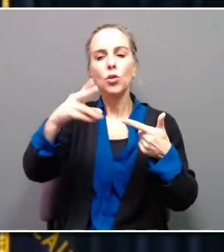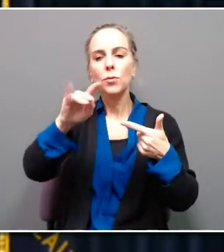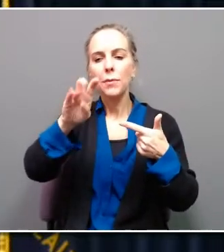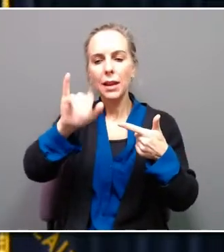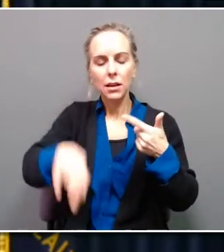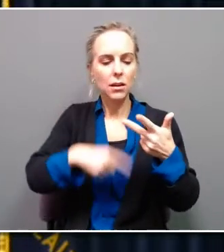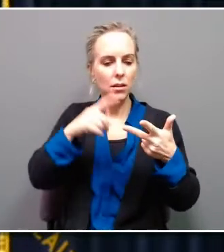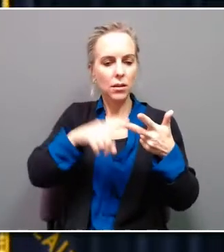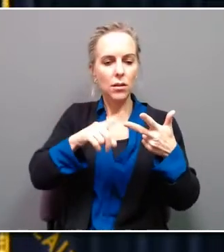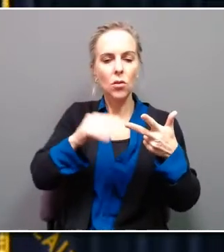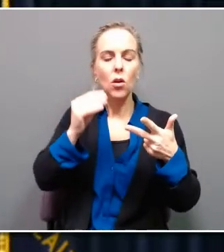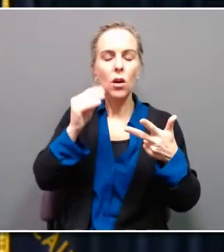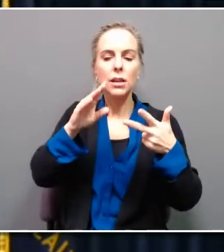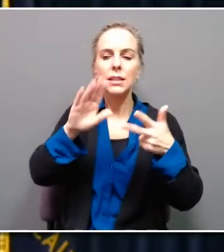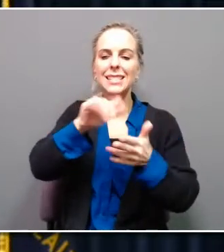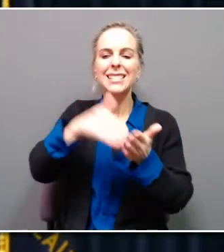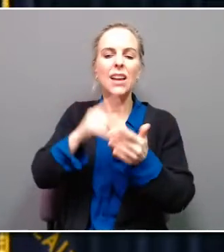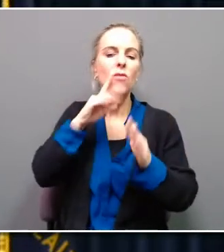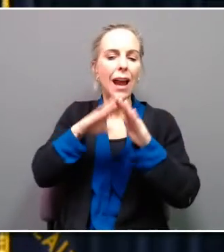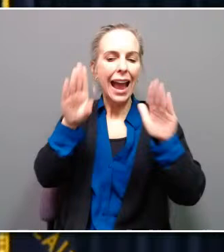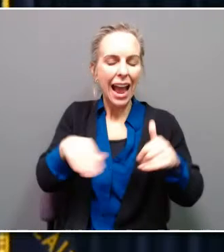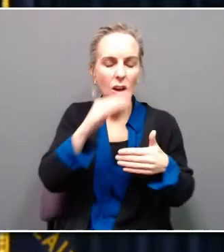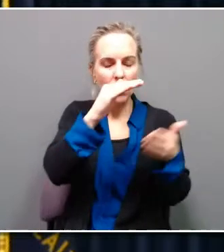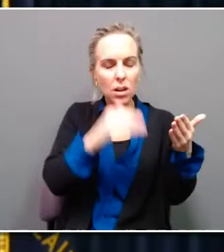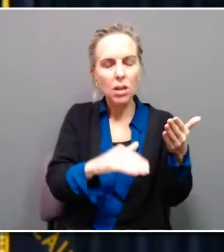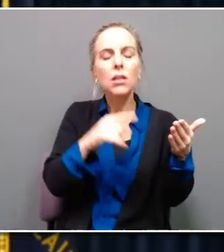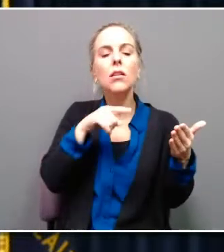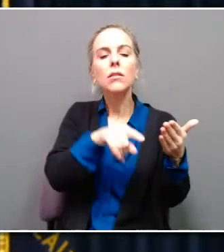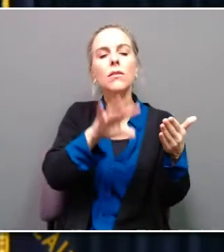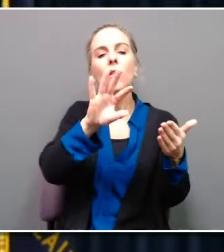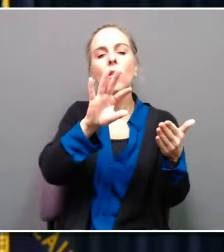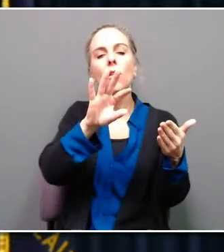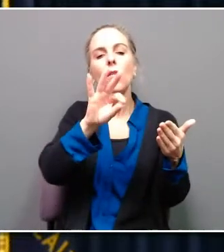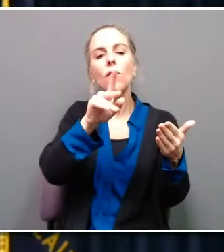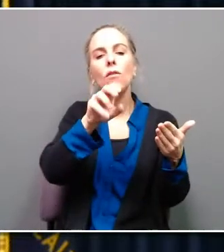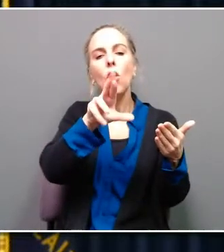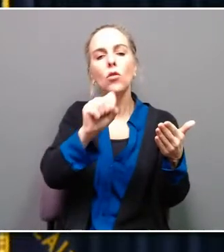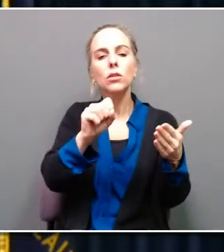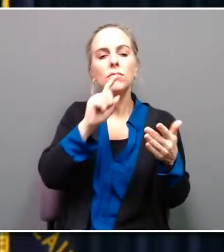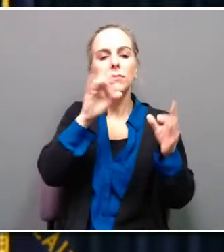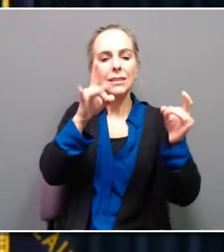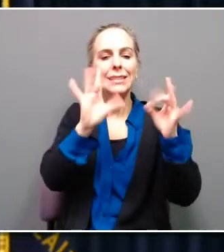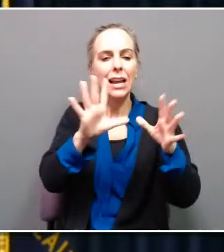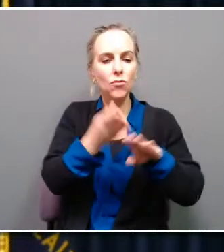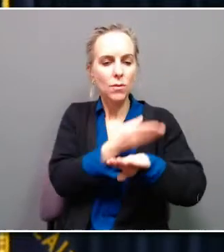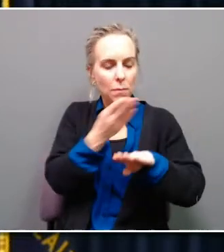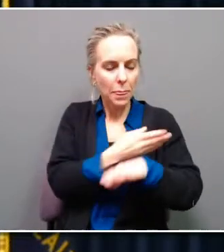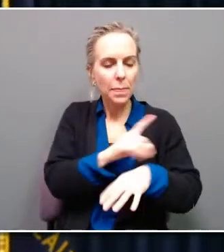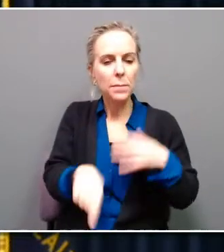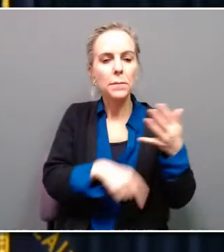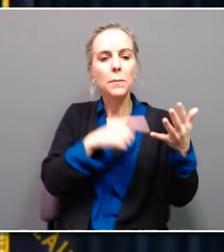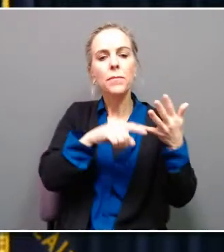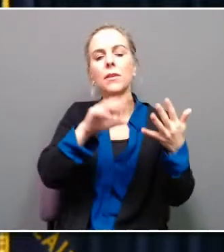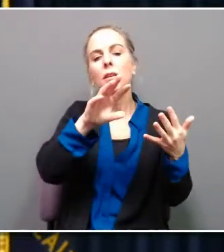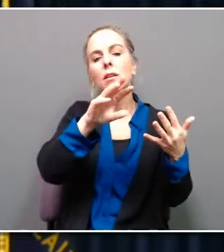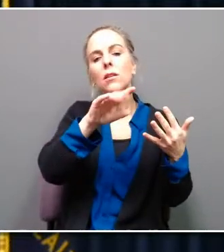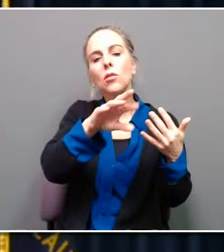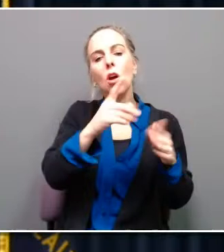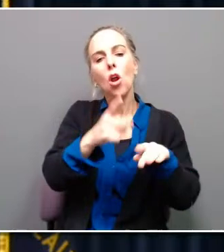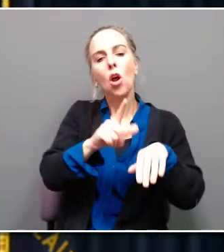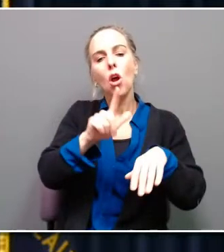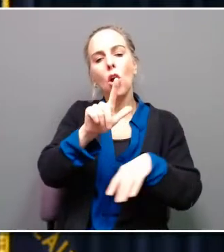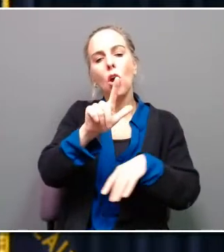for Housing, the Fuller Center Disaster Rebuilders, the Hope Initiative, and the Mayfield Graves Long-Term Recovery